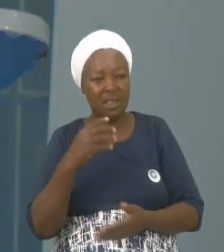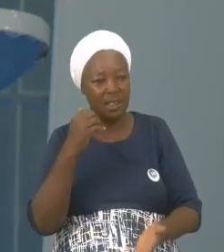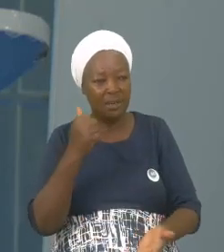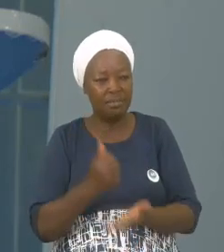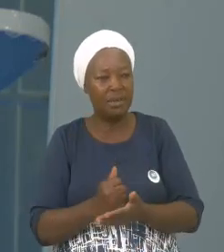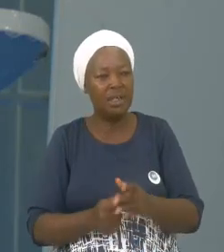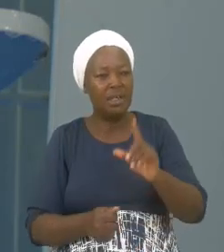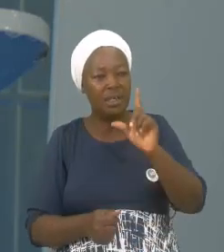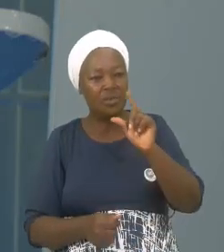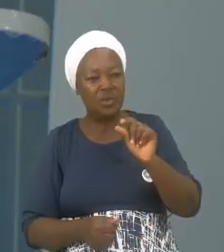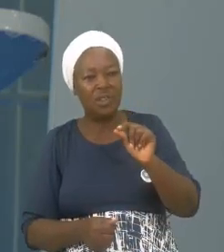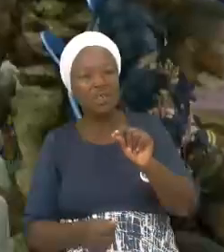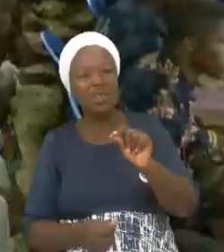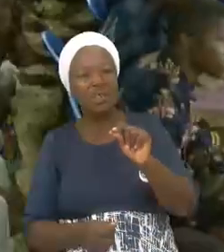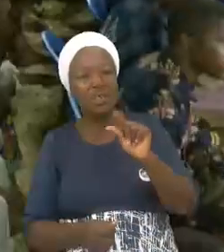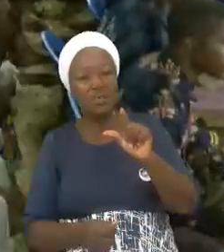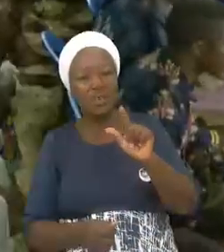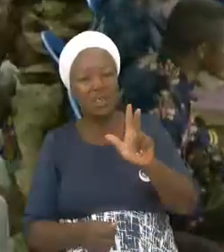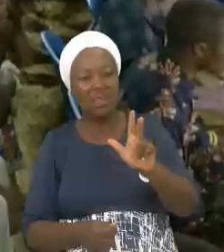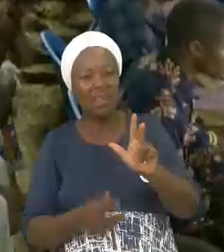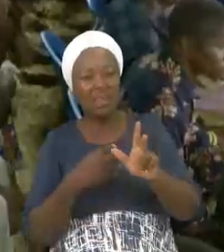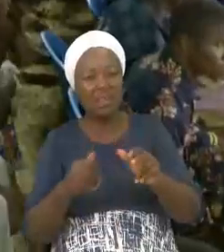2023, a blessed year for you in Jesus' name.